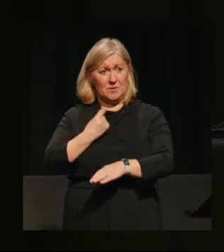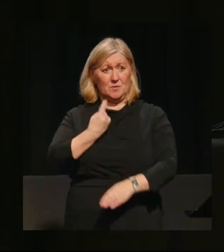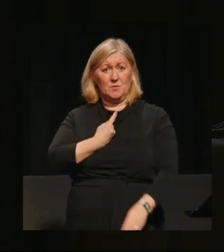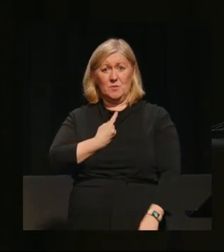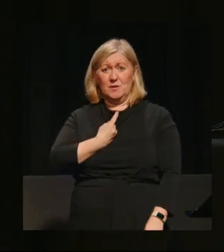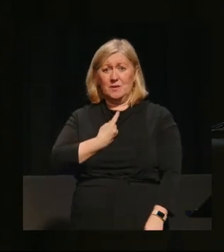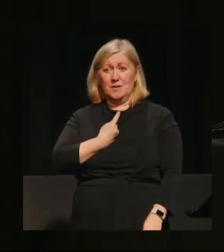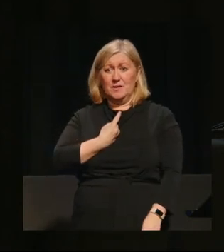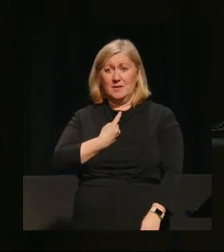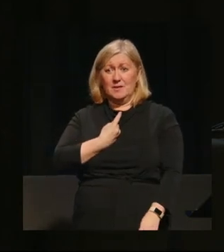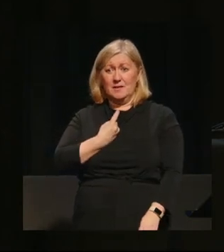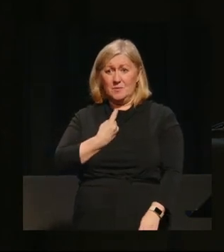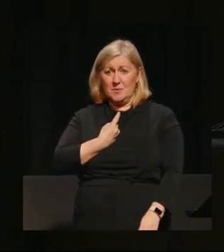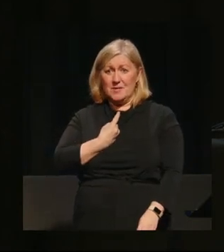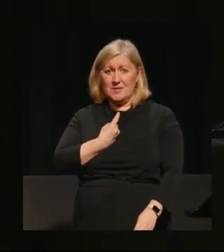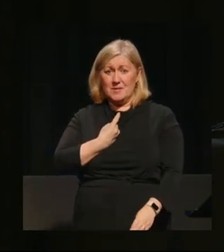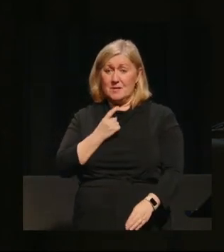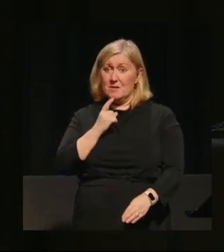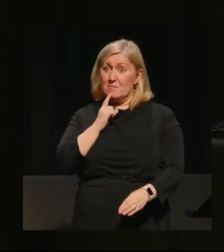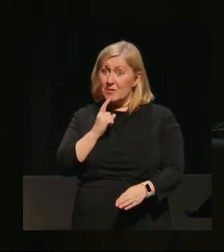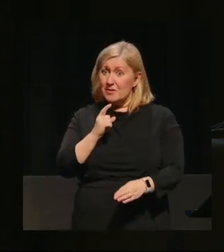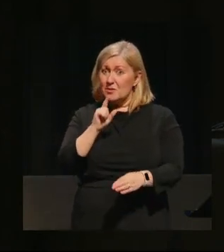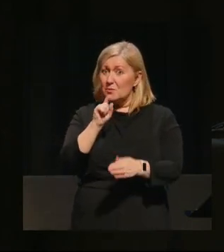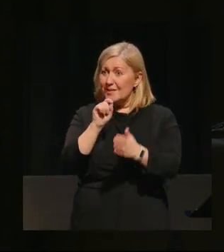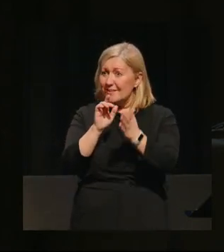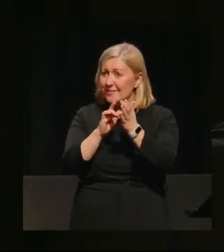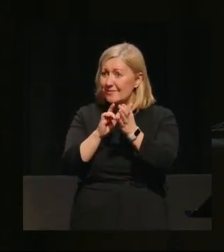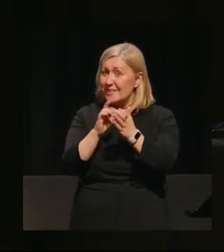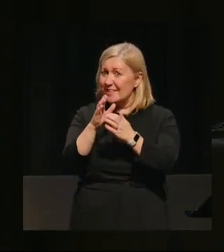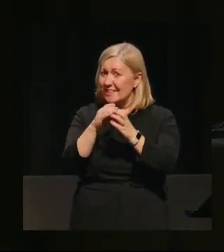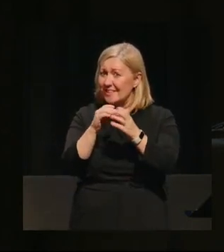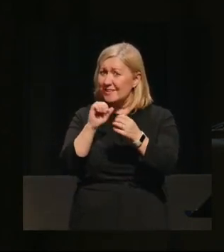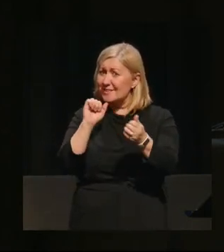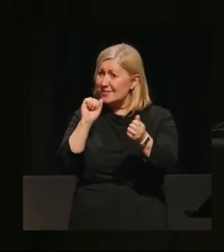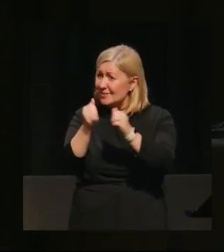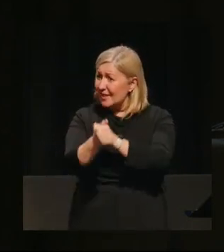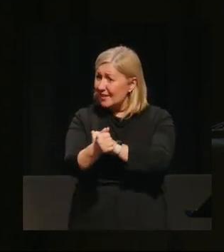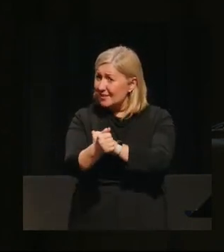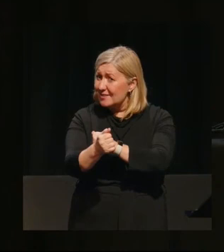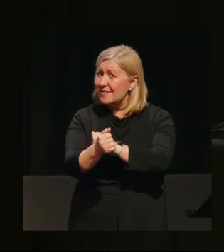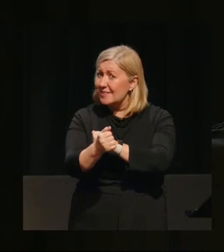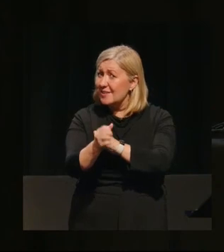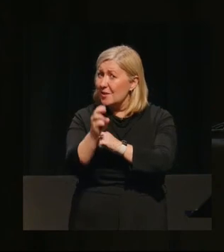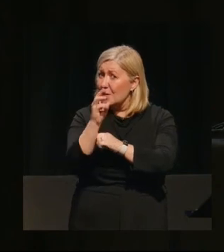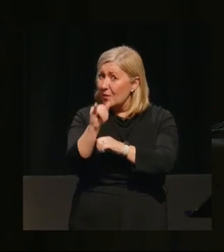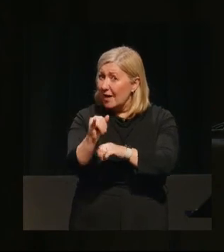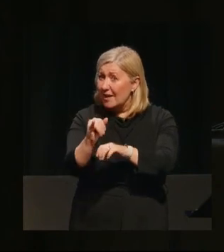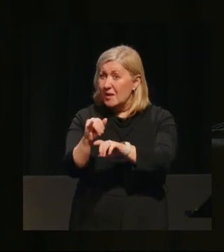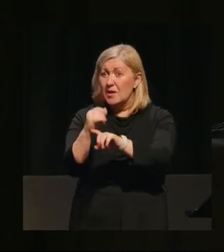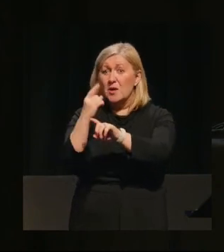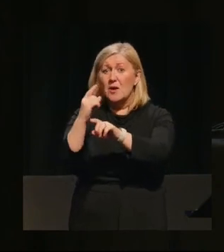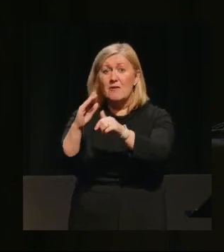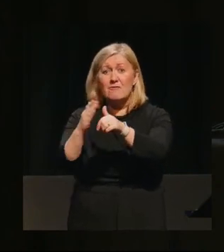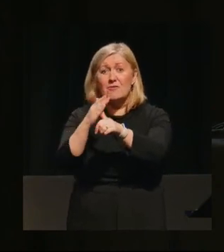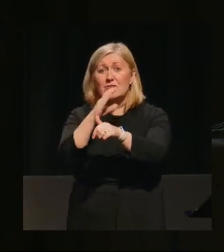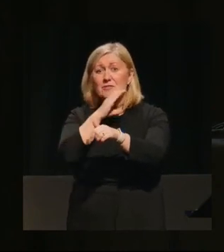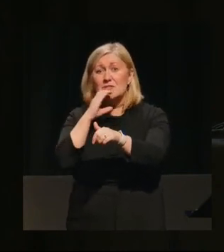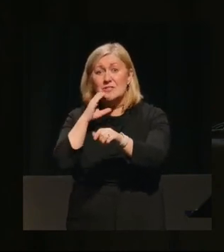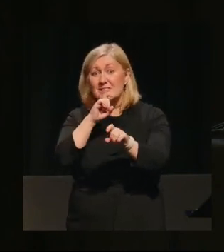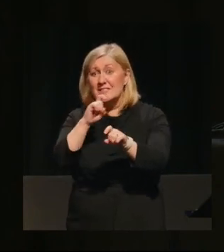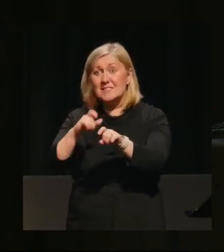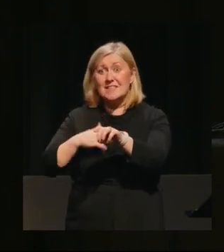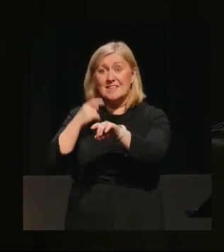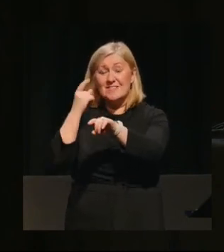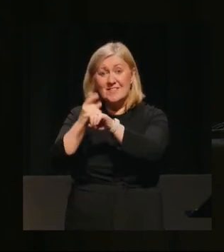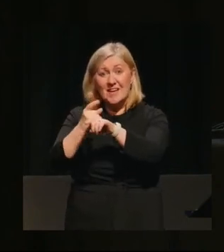But things changed in 2015 when I was discovered by a first cousin still living in Korsak,